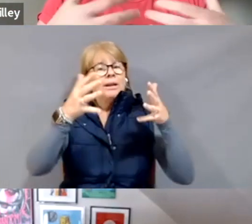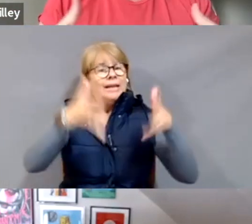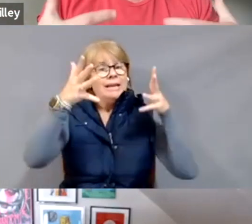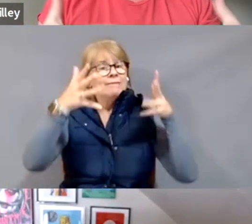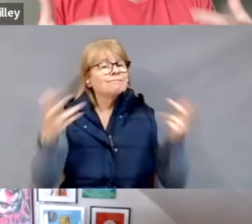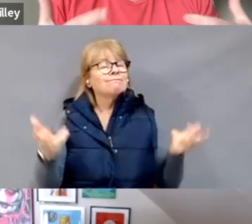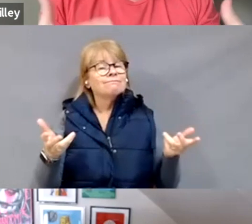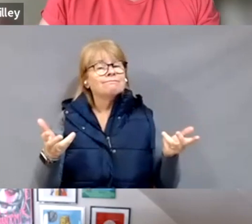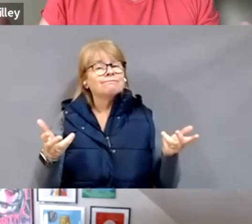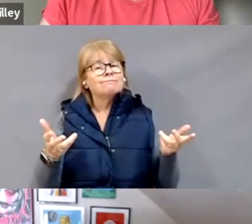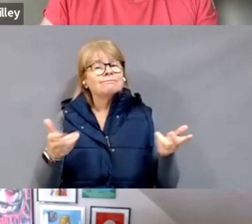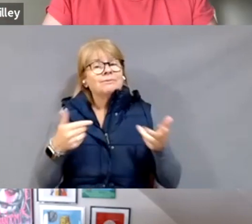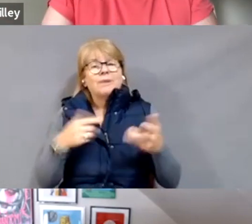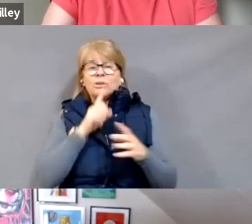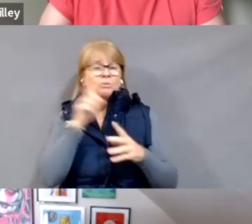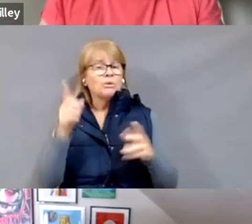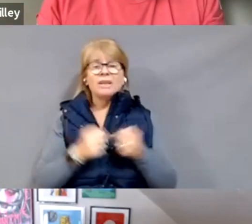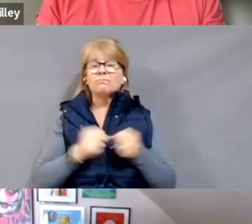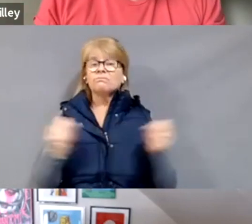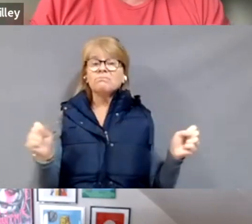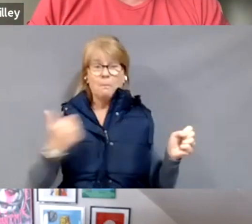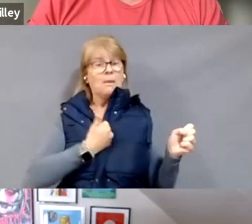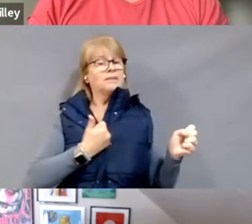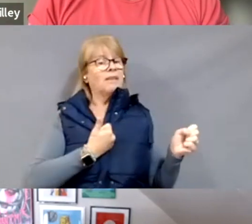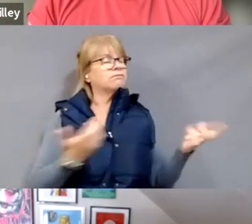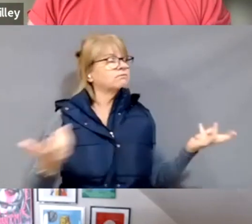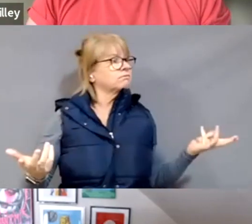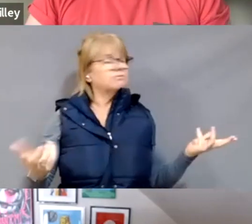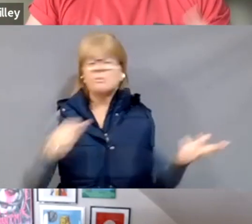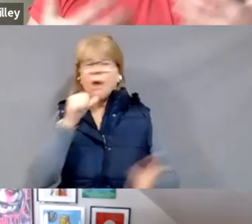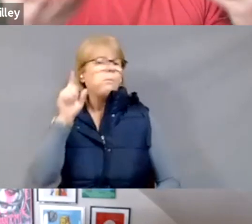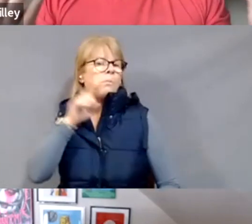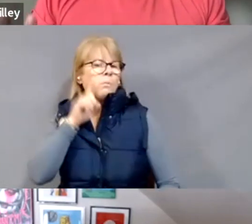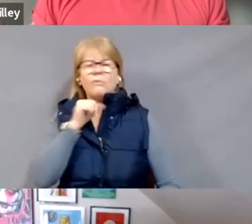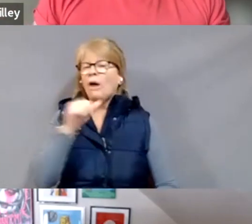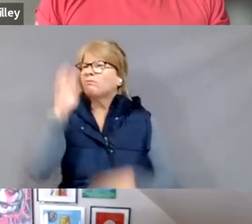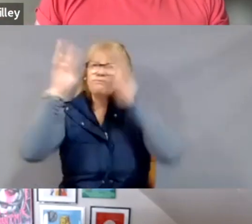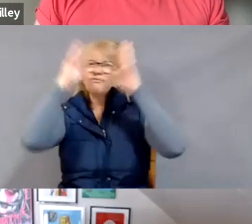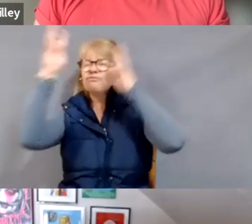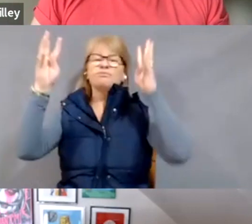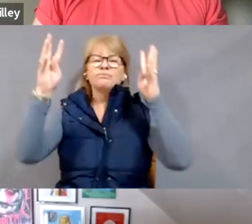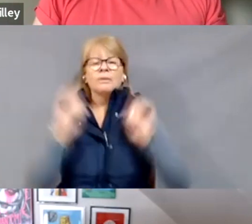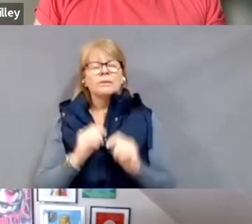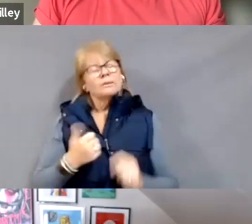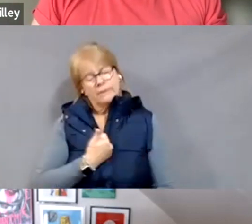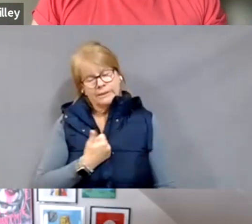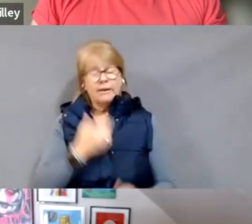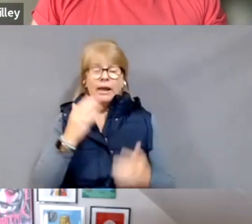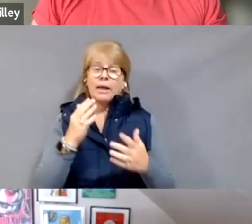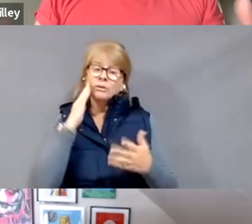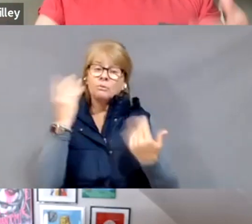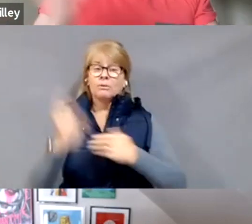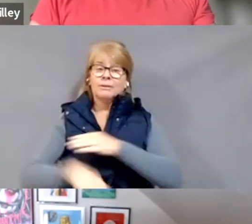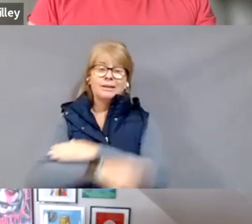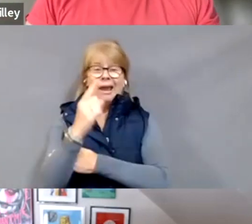I would always endeavor to be just genuinely myself in the room. And so at the end of the day,